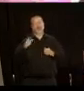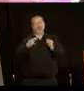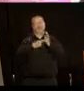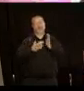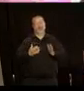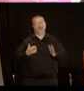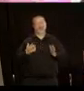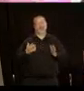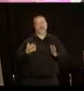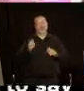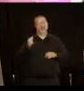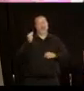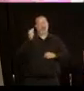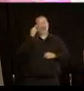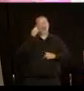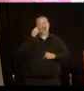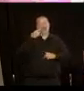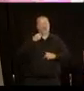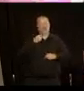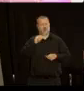Thank you all so much.